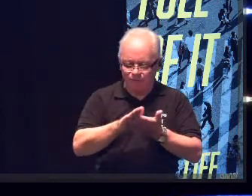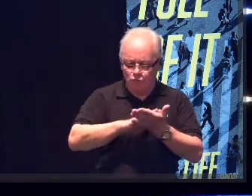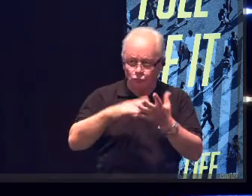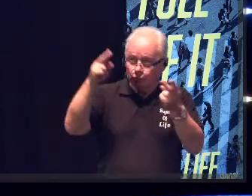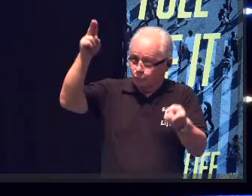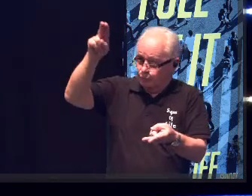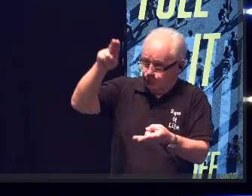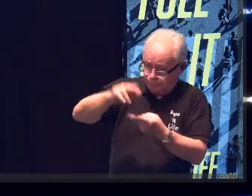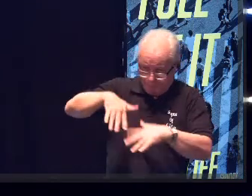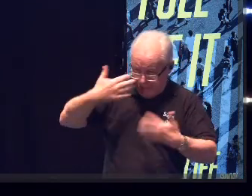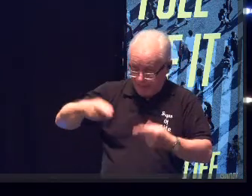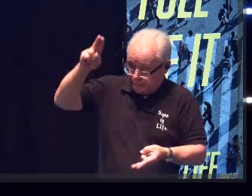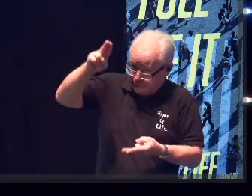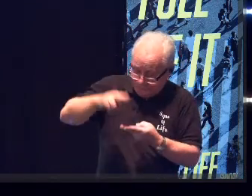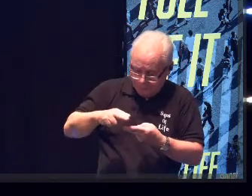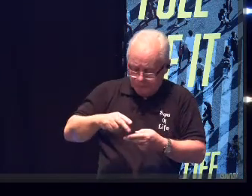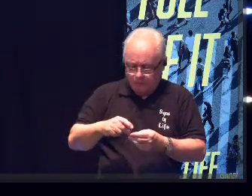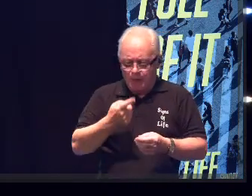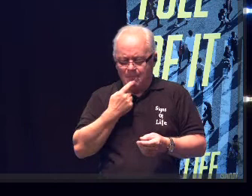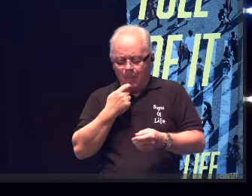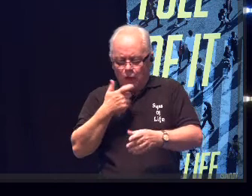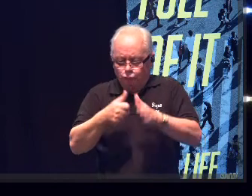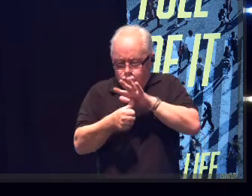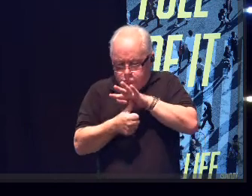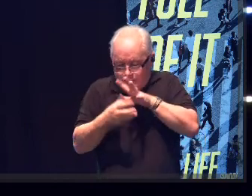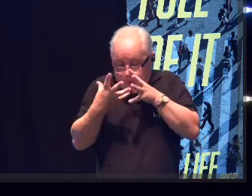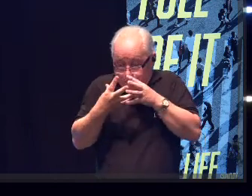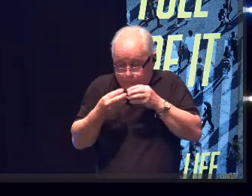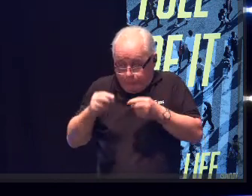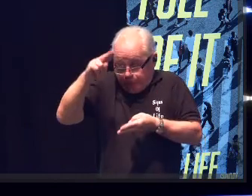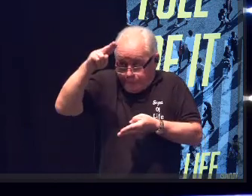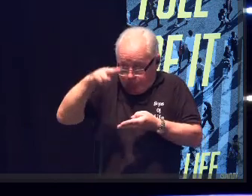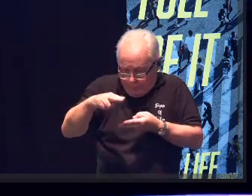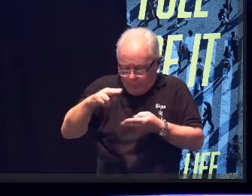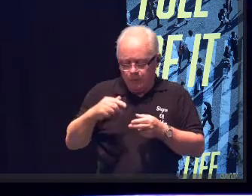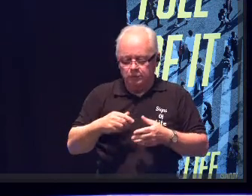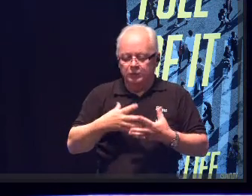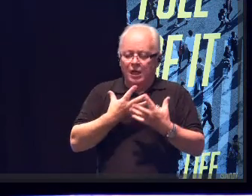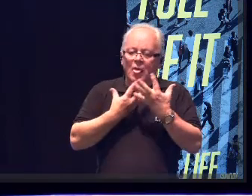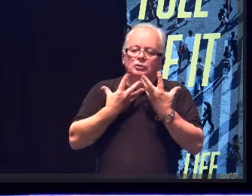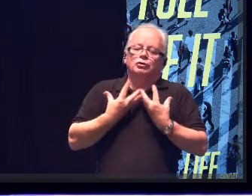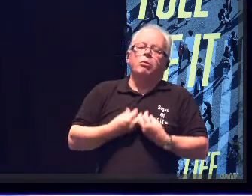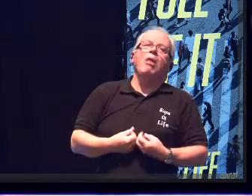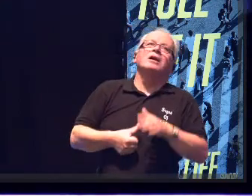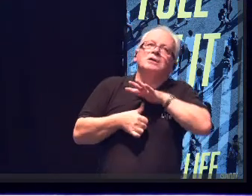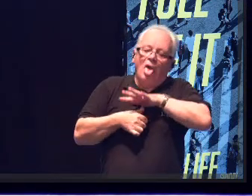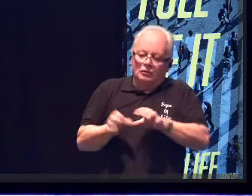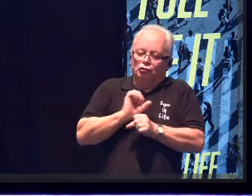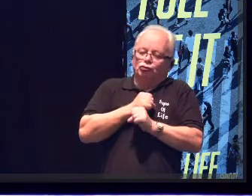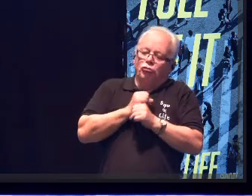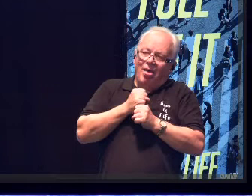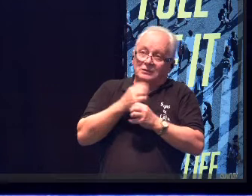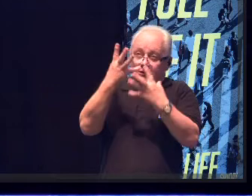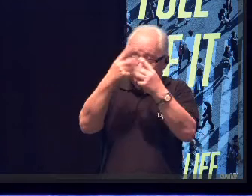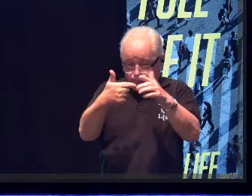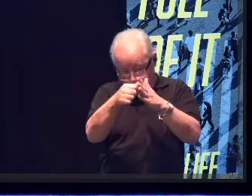pain, reduces blood pressure, reduces anxiety, reduces depression, reduces stress. There's a whole list